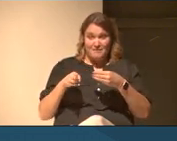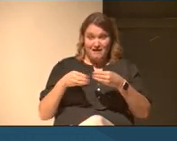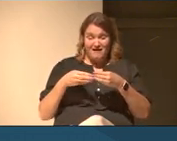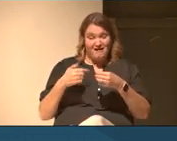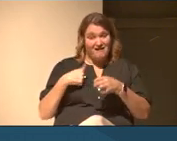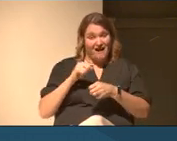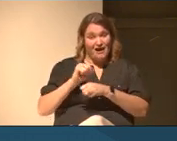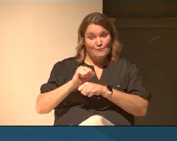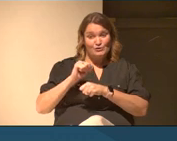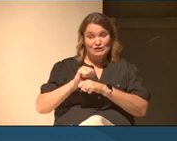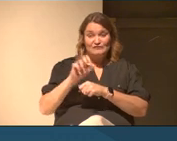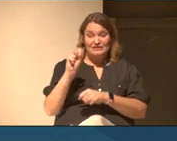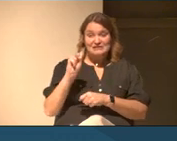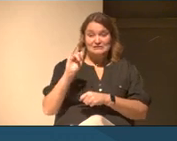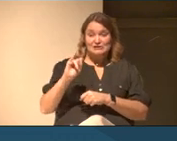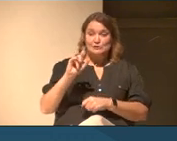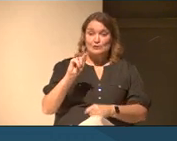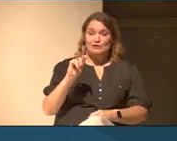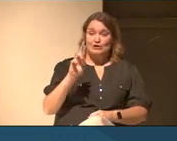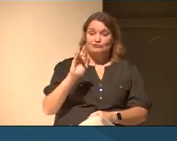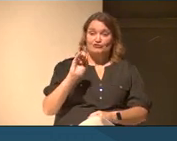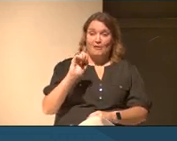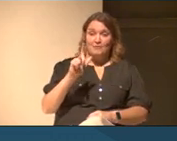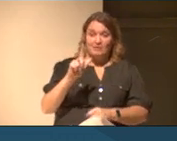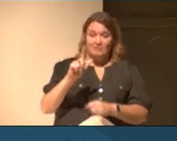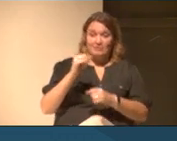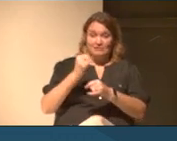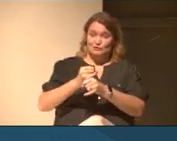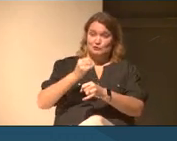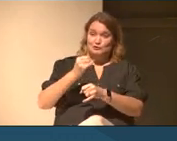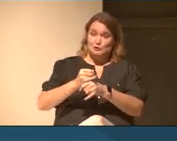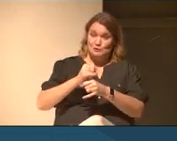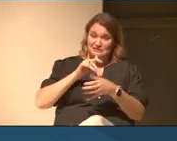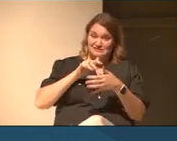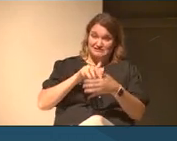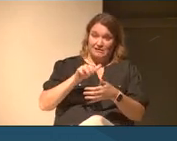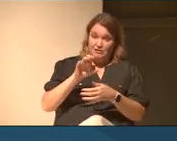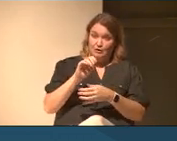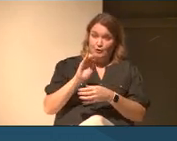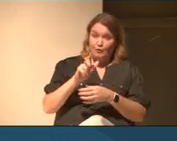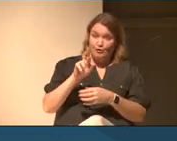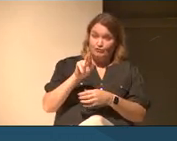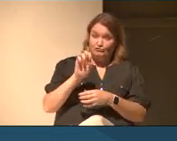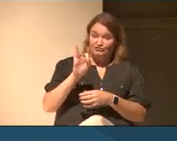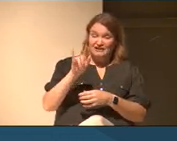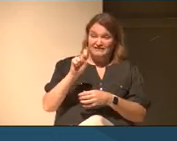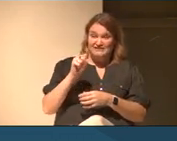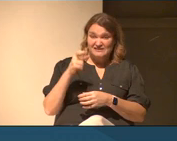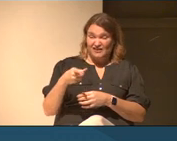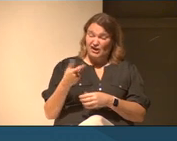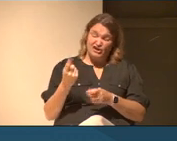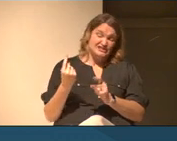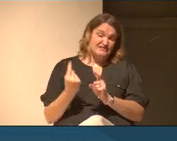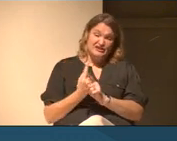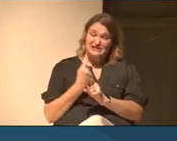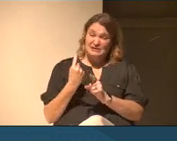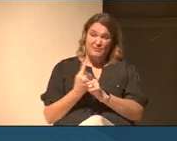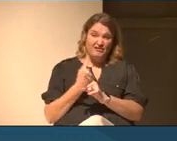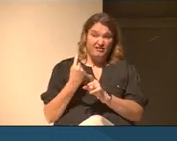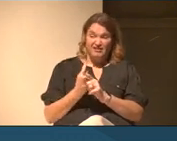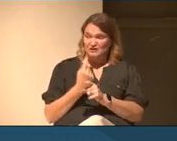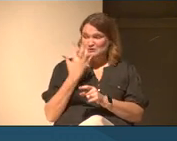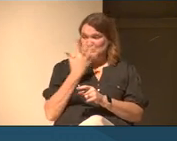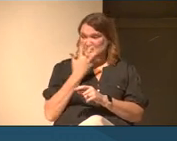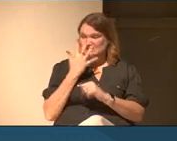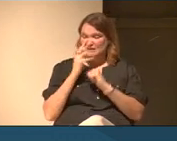Smithsonian Tropical Research Institute in Panama studying coral reefs. And this is a picture of a typical scene in Panama City or the outskirts of